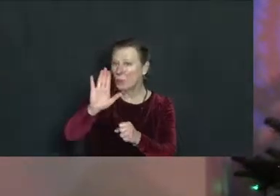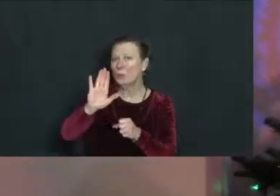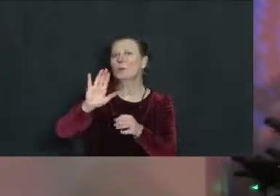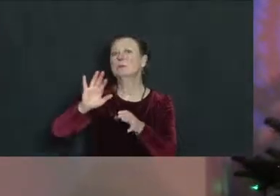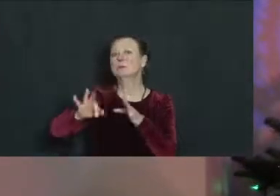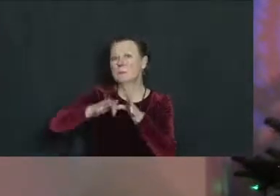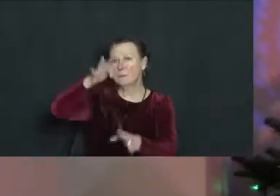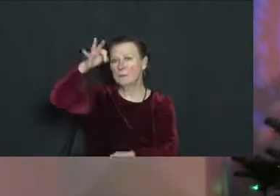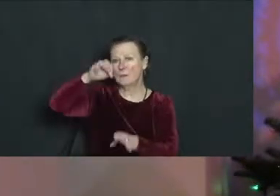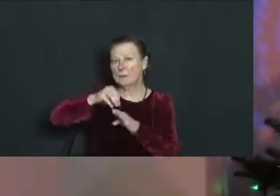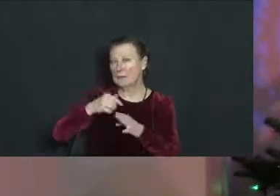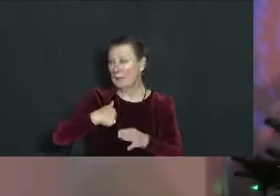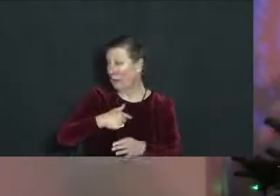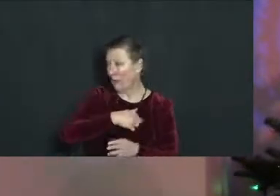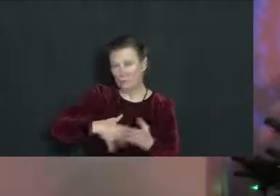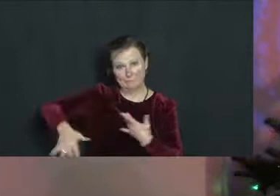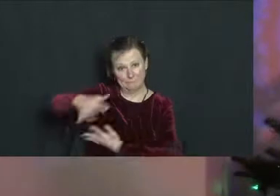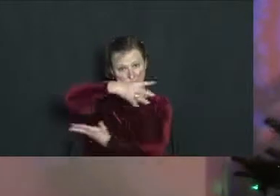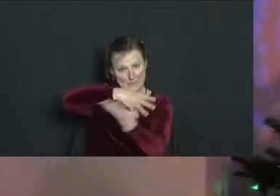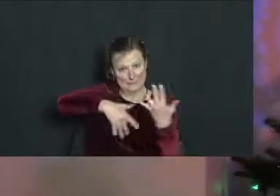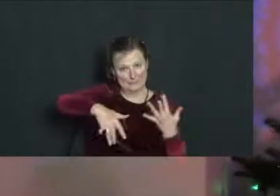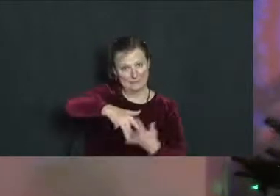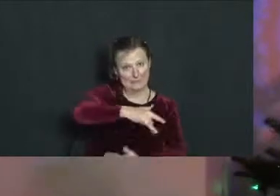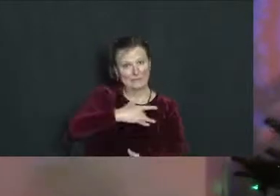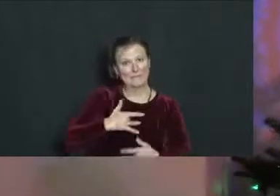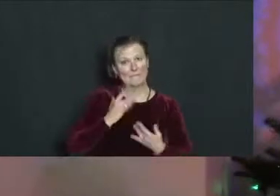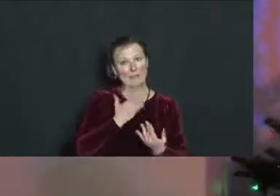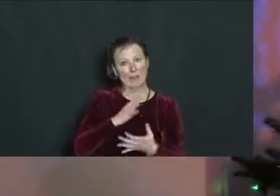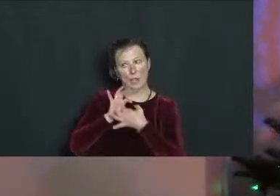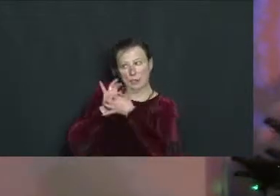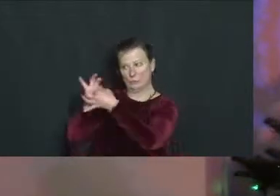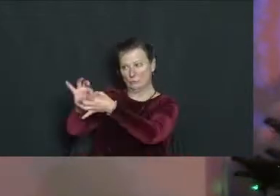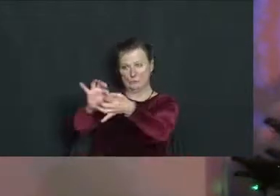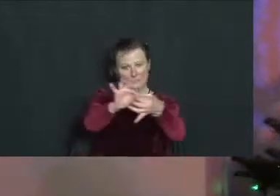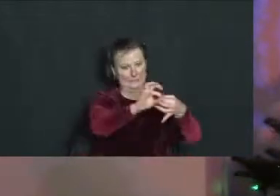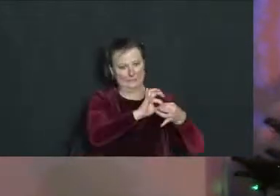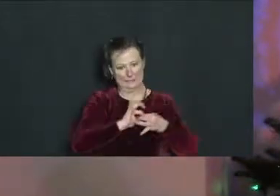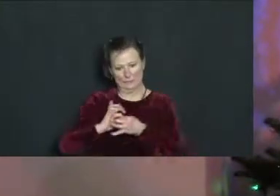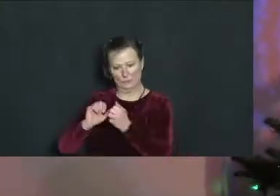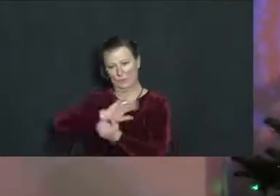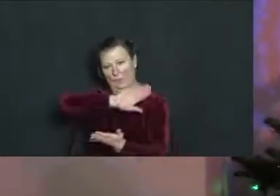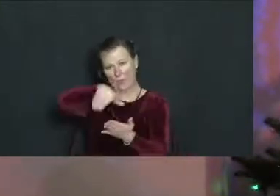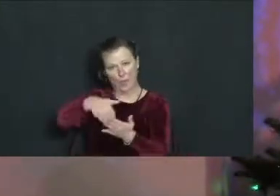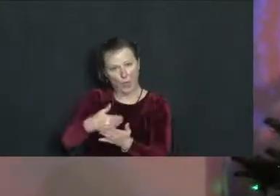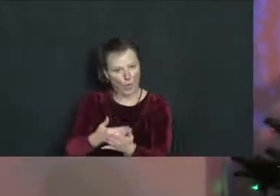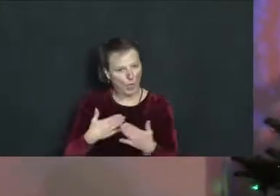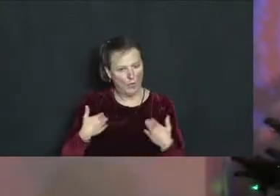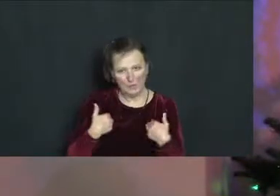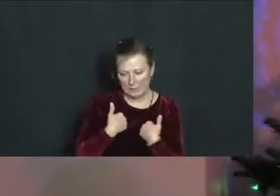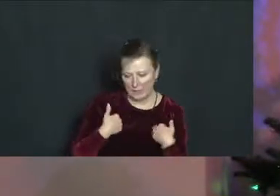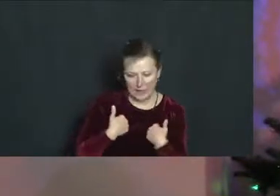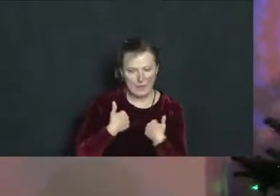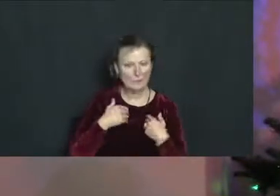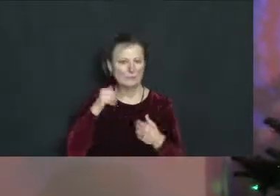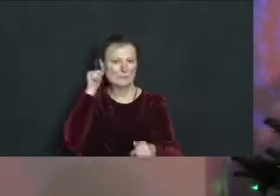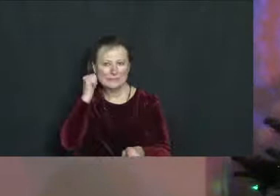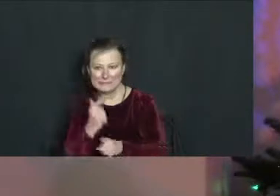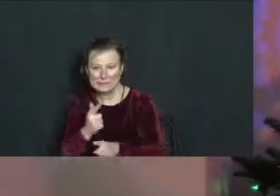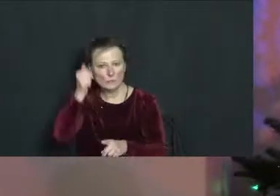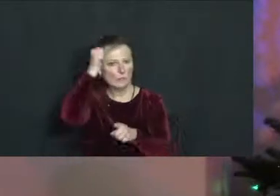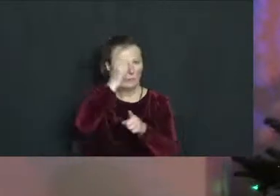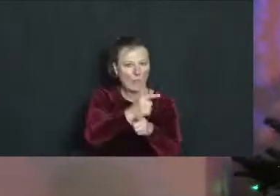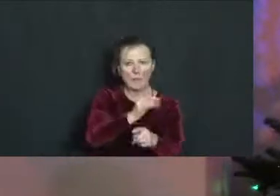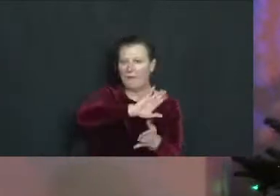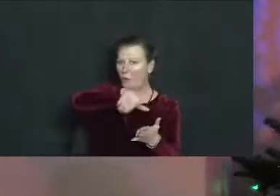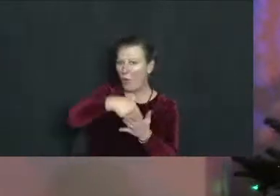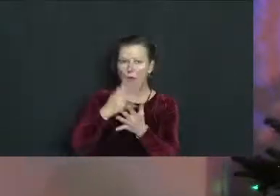midst, may we feel our kinship with all creation, with all our sisters and brothers of all